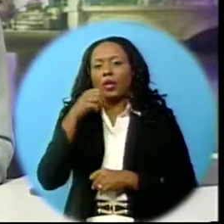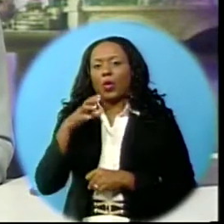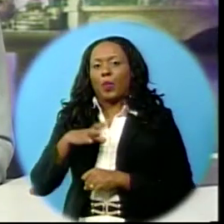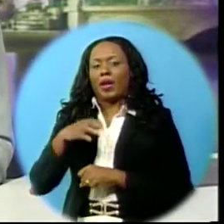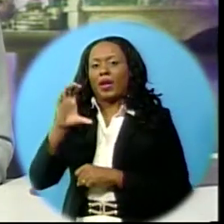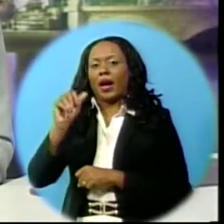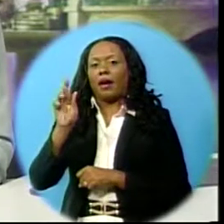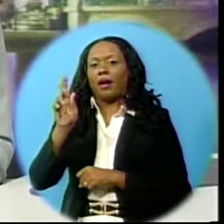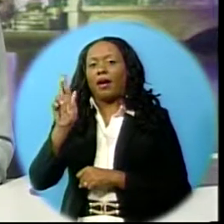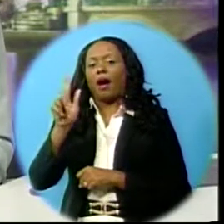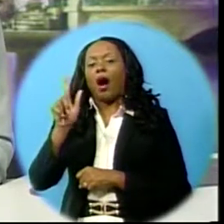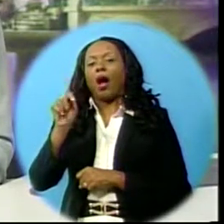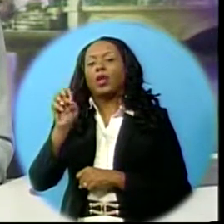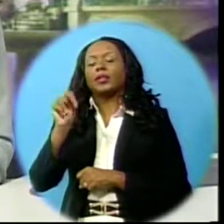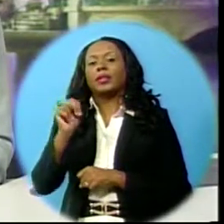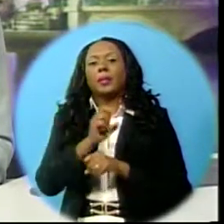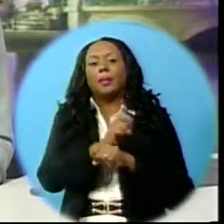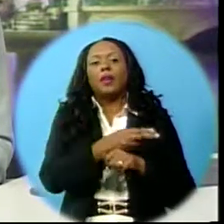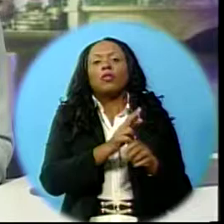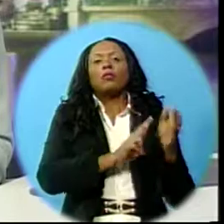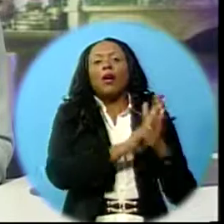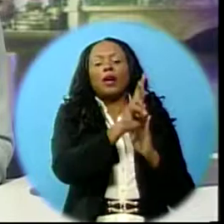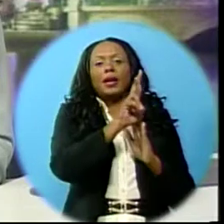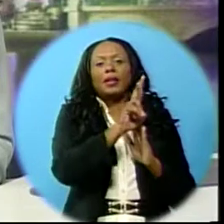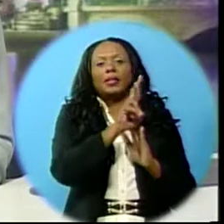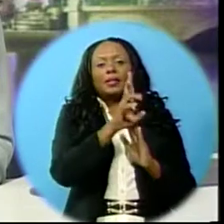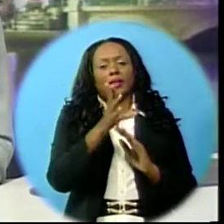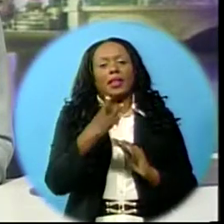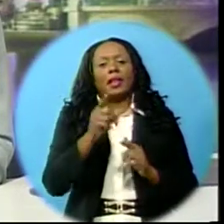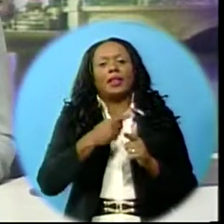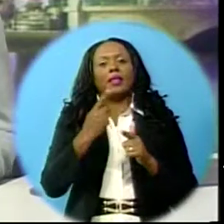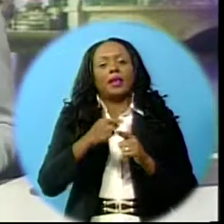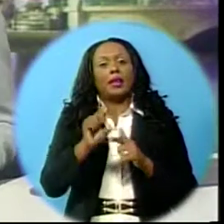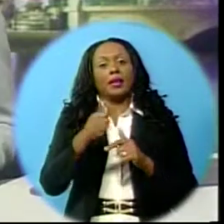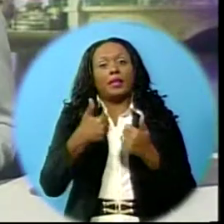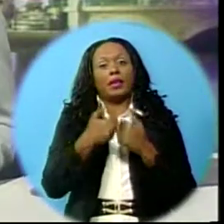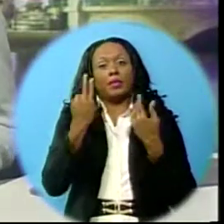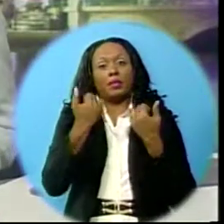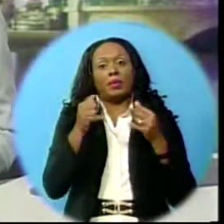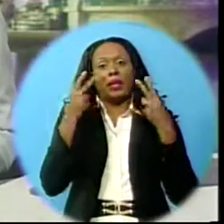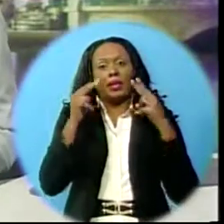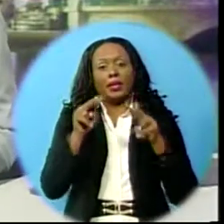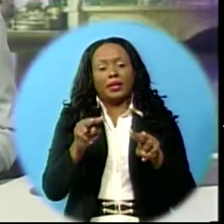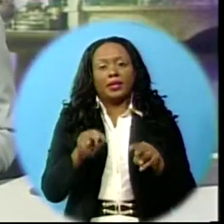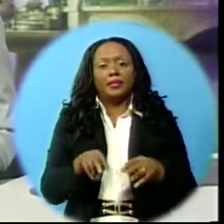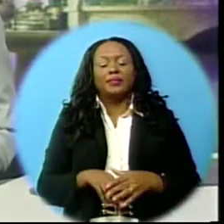again, while Toners kept Club United in the cellar position.